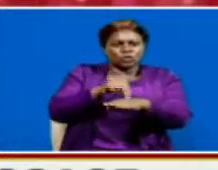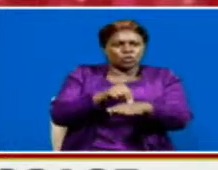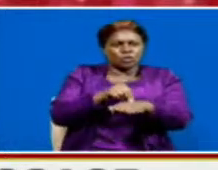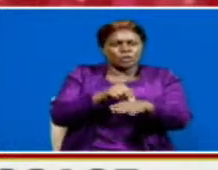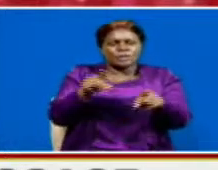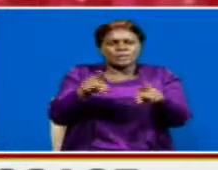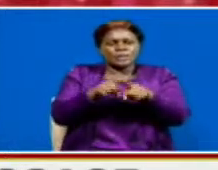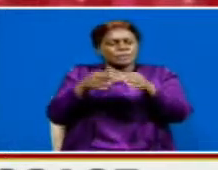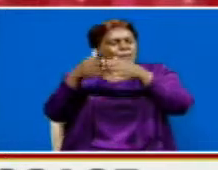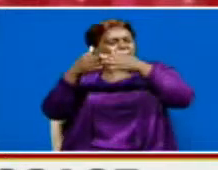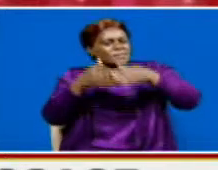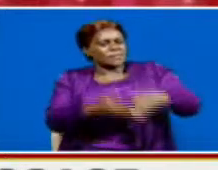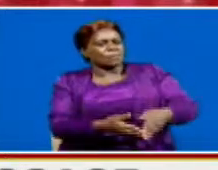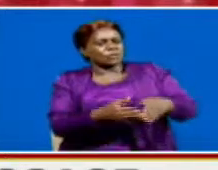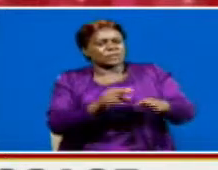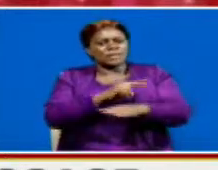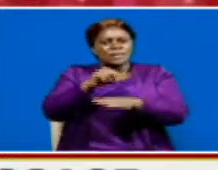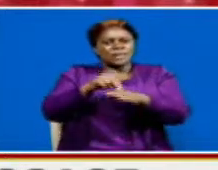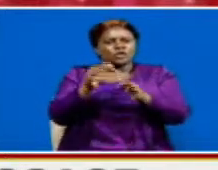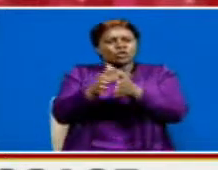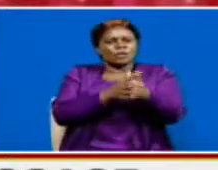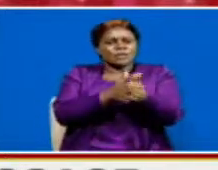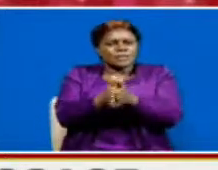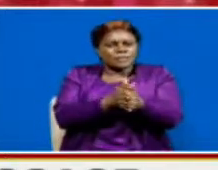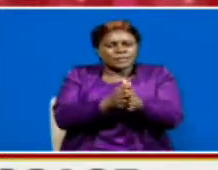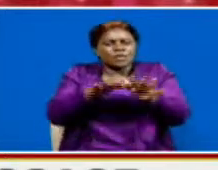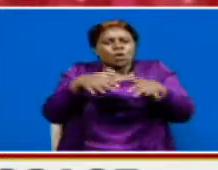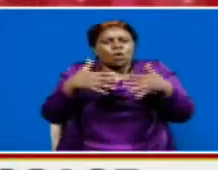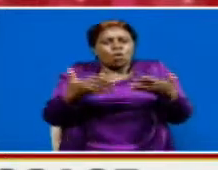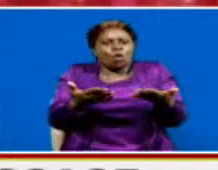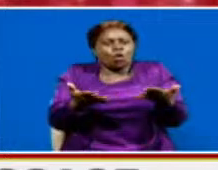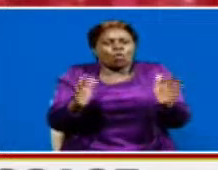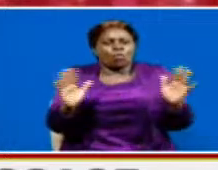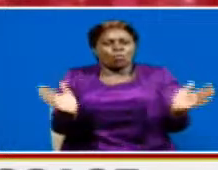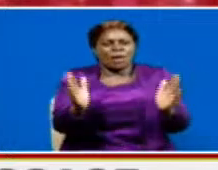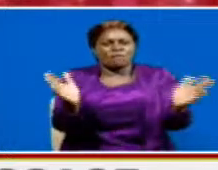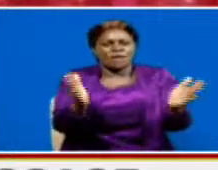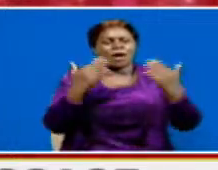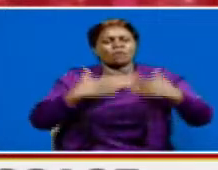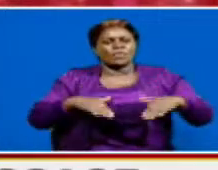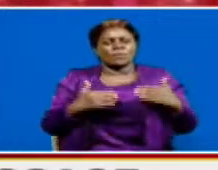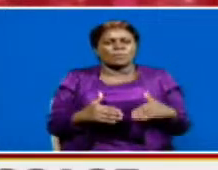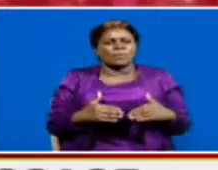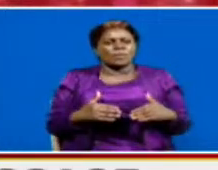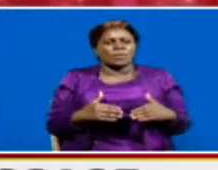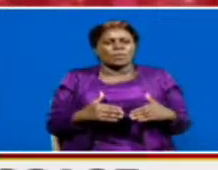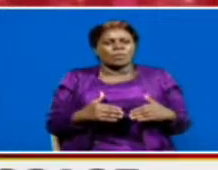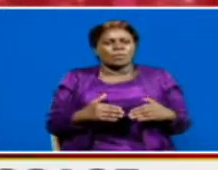or sabotaging the national interest or the welfare of the people.